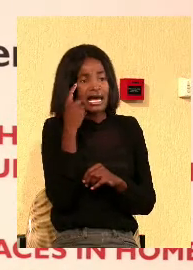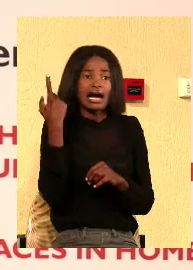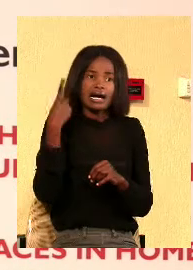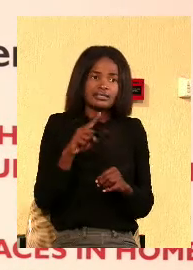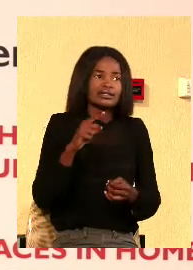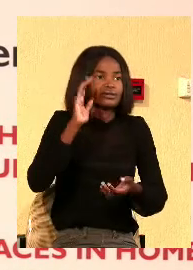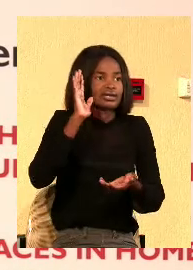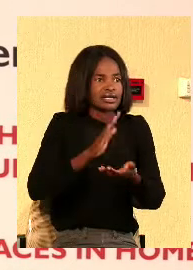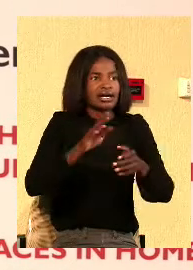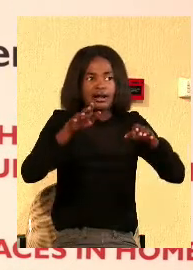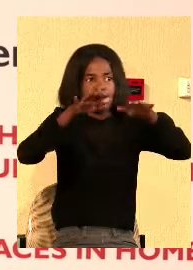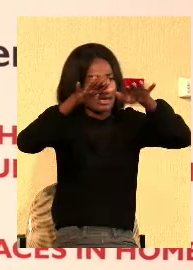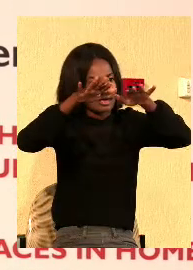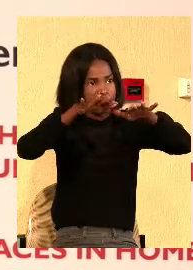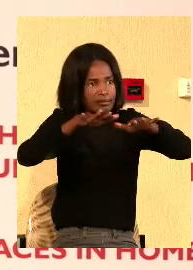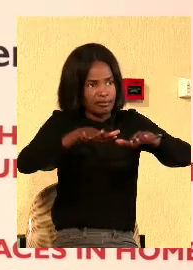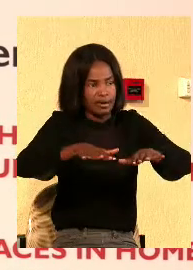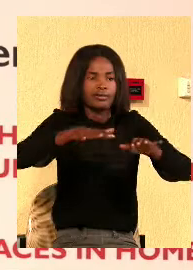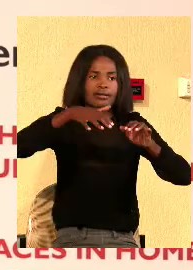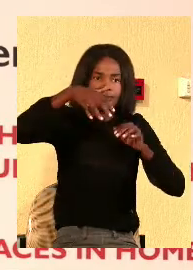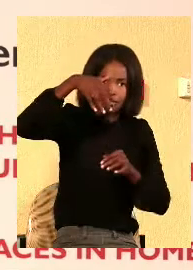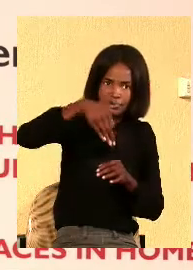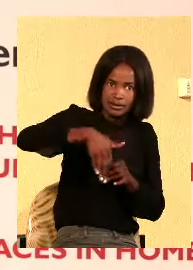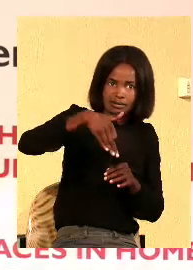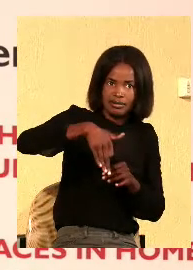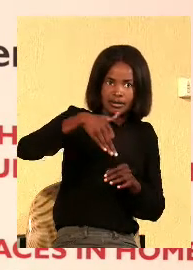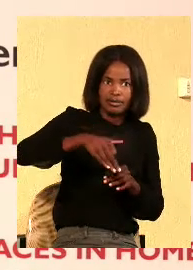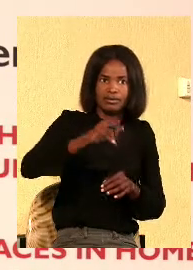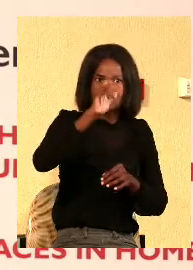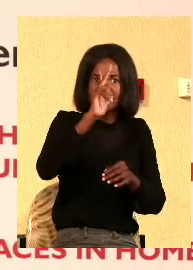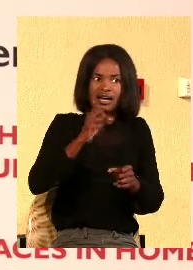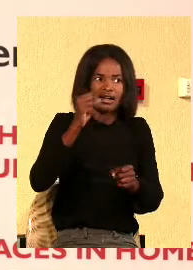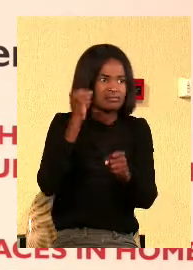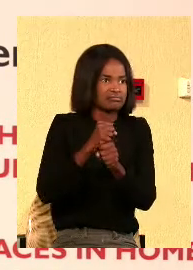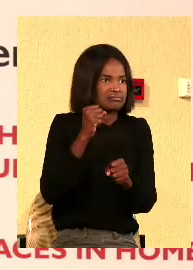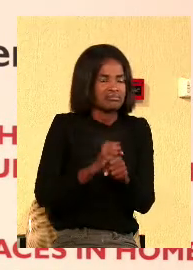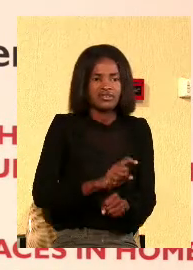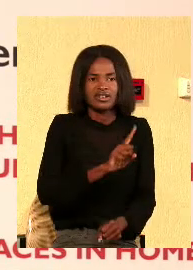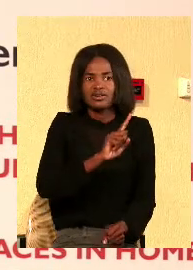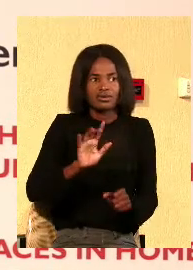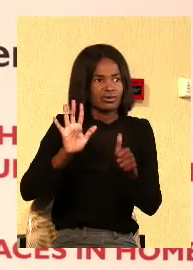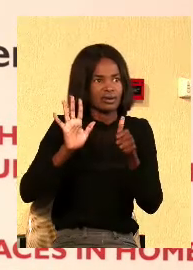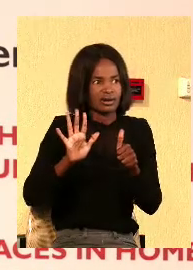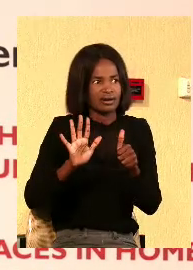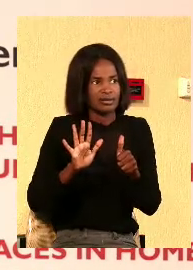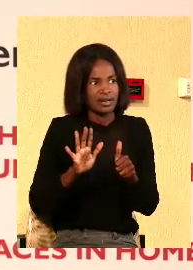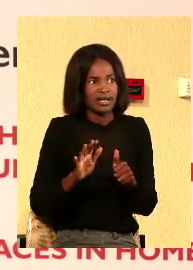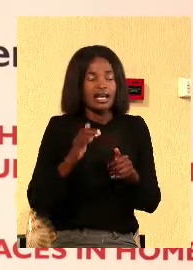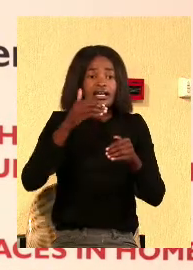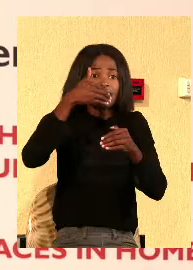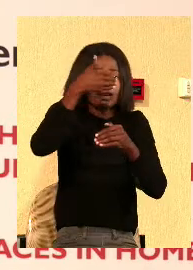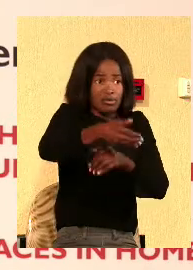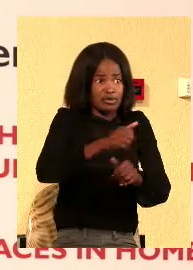to assume there are some more there, and we try to test. Even if we don't pick up anything, then we will be relaxed and say, look, we have done our